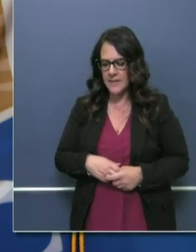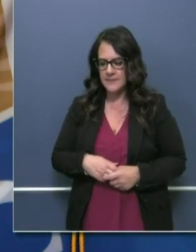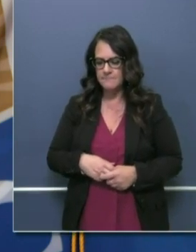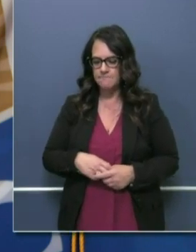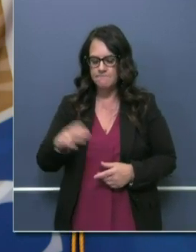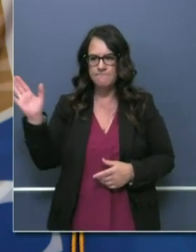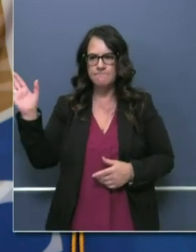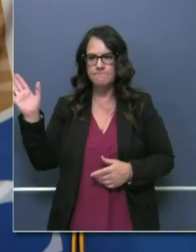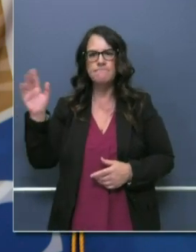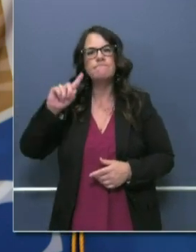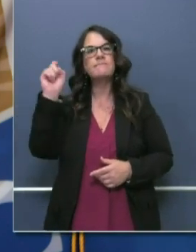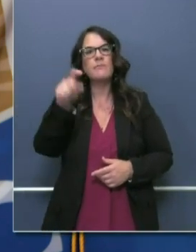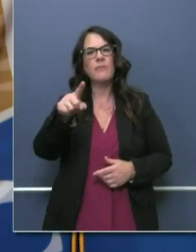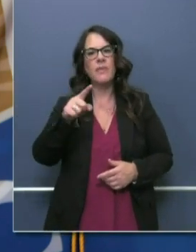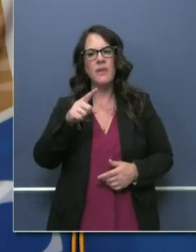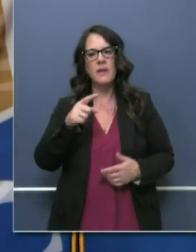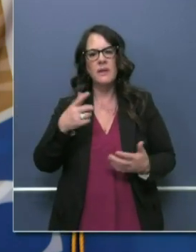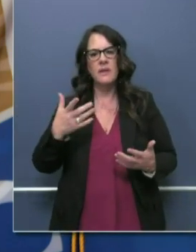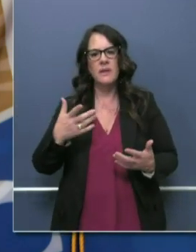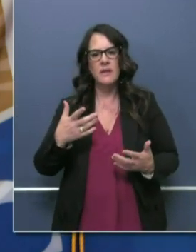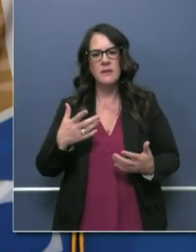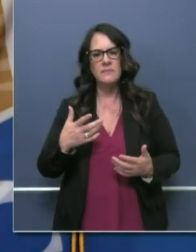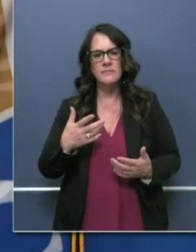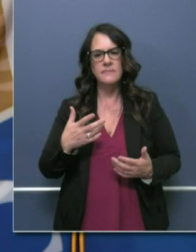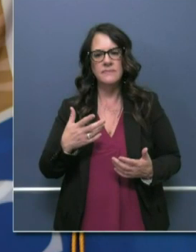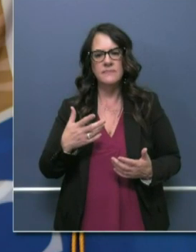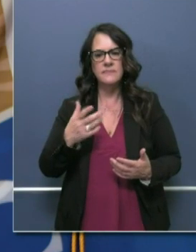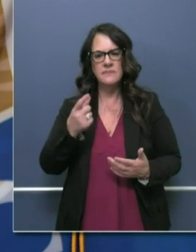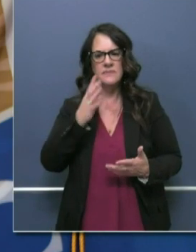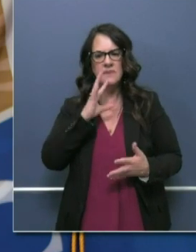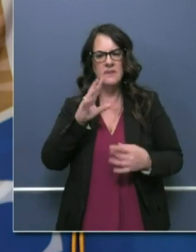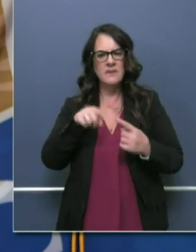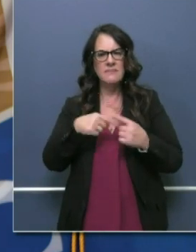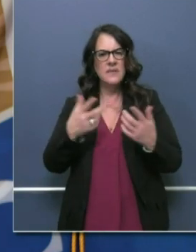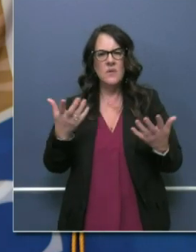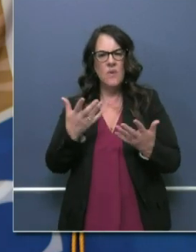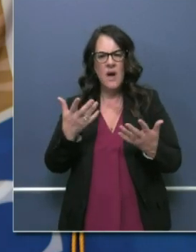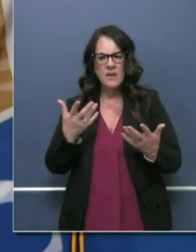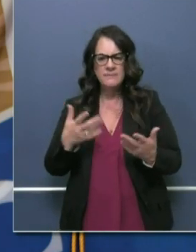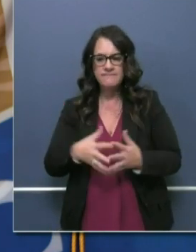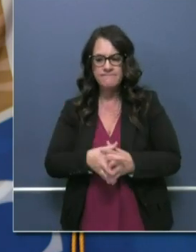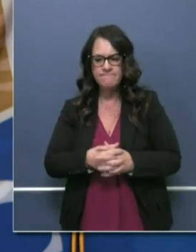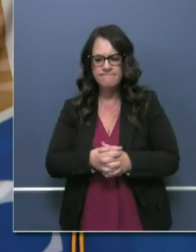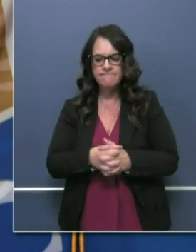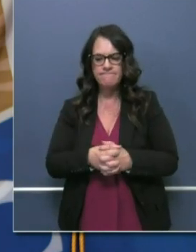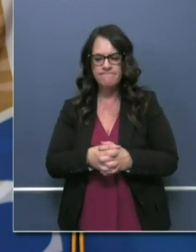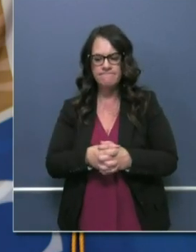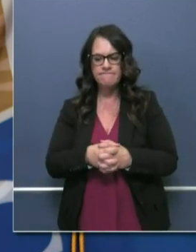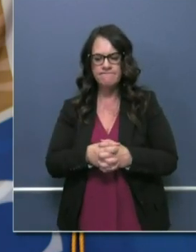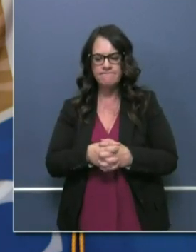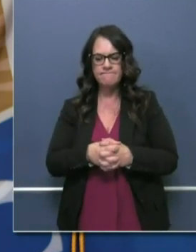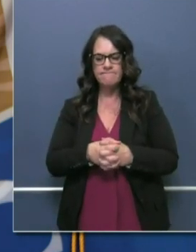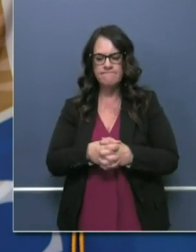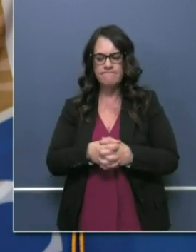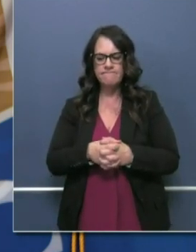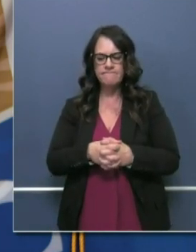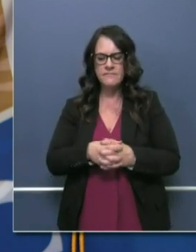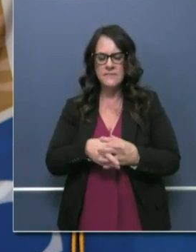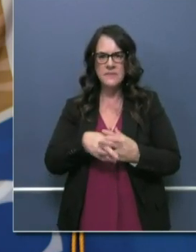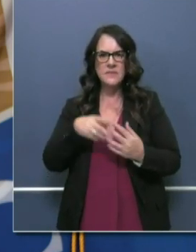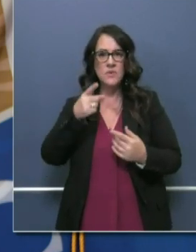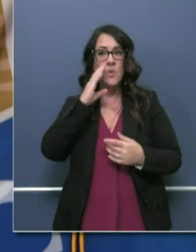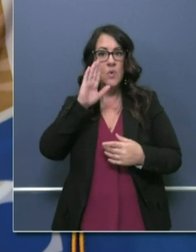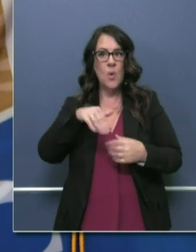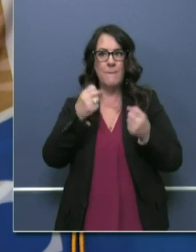Hello, Governor. Wanted to touch more about that, see if you have a response specifically for Yuba and Sutter counties opening many